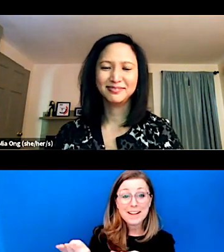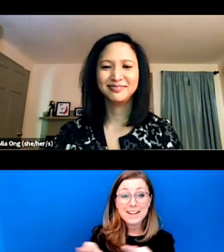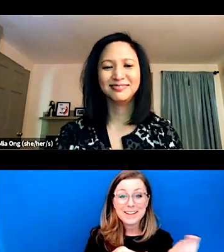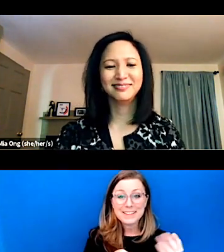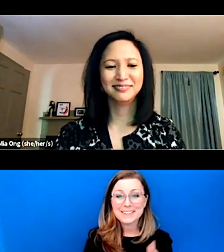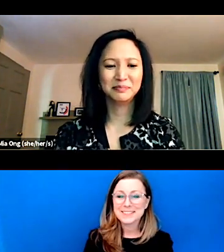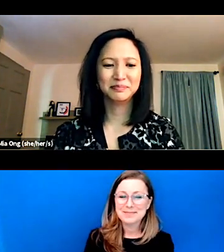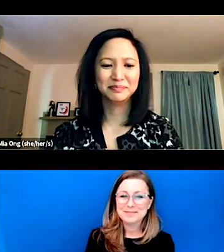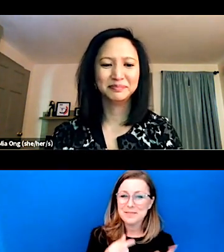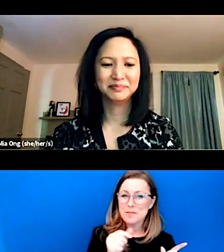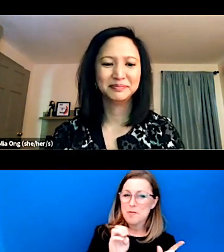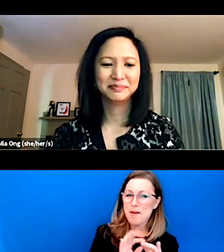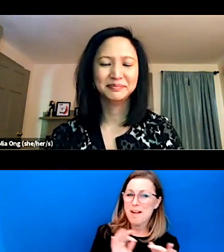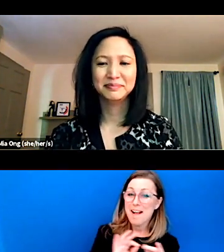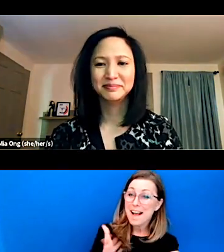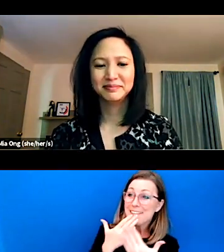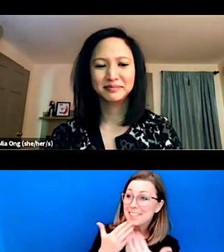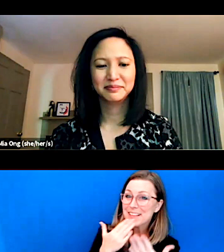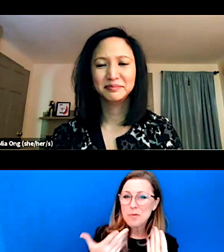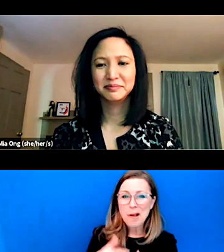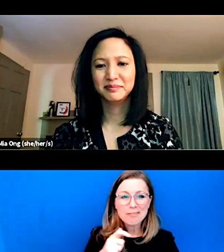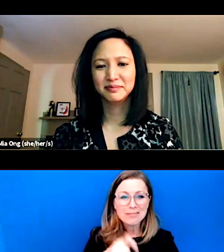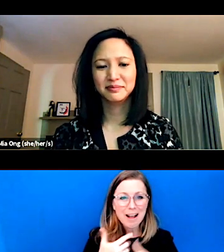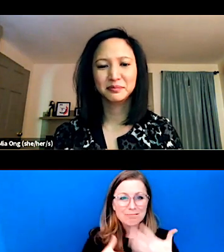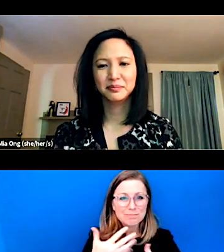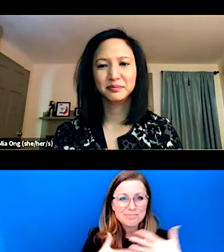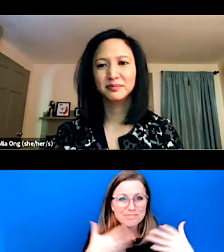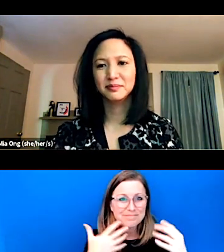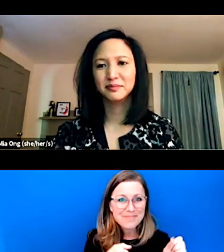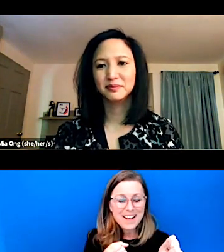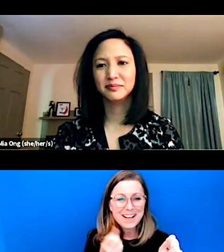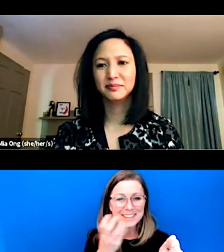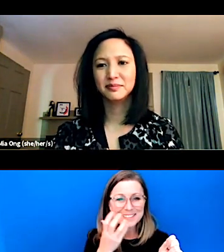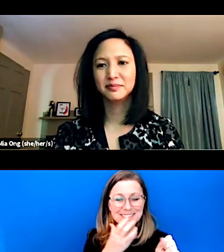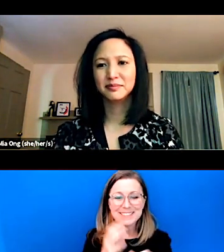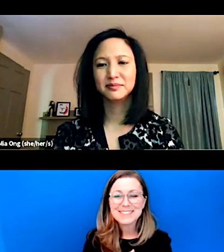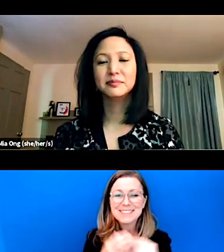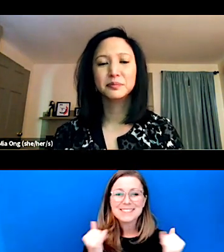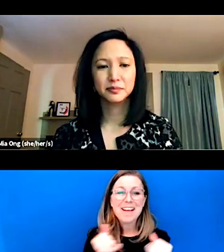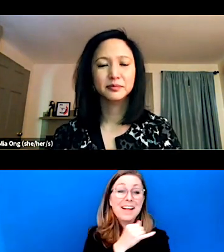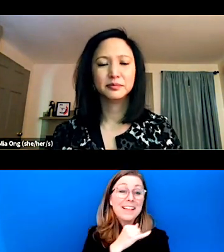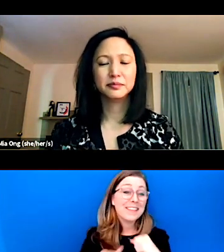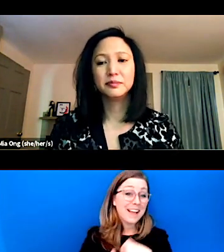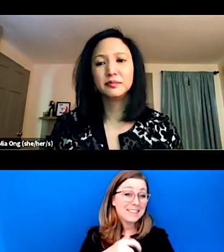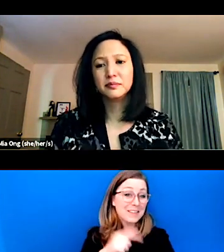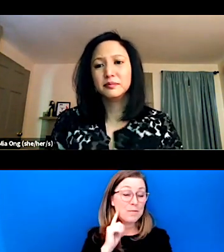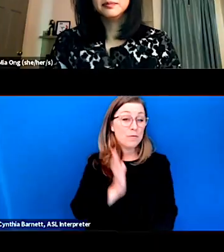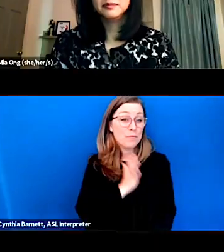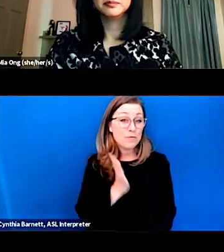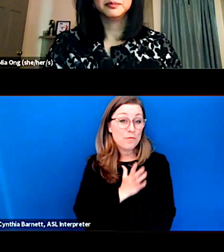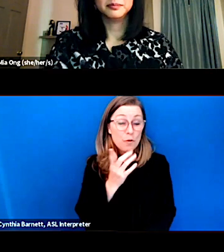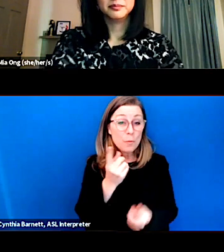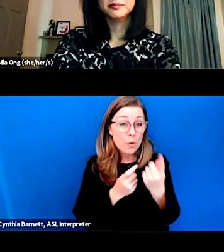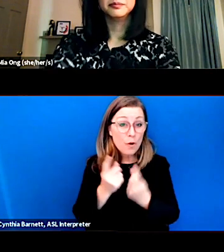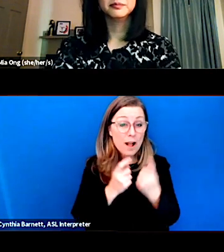so quickly here that we get down to this sort of last time for formal questions. I'll remind everyone that we will have